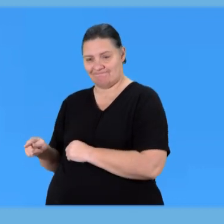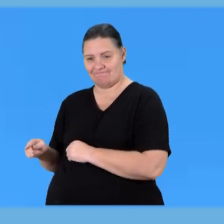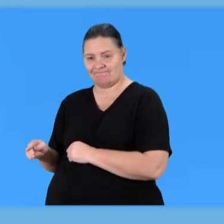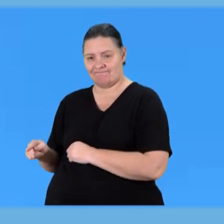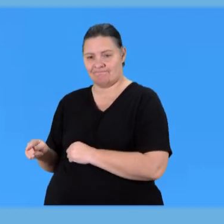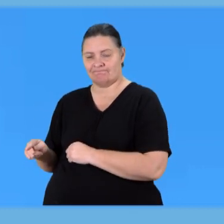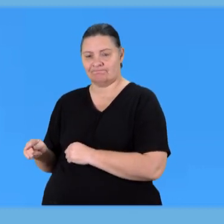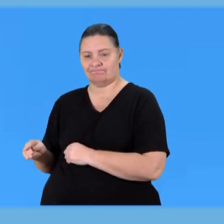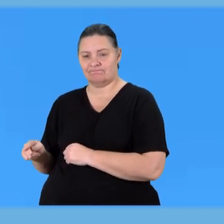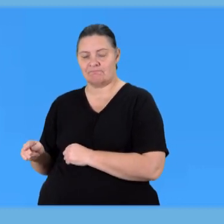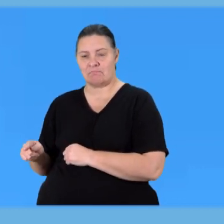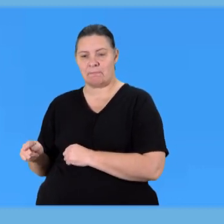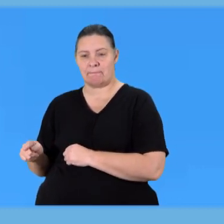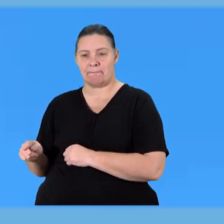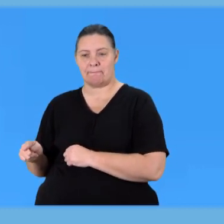to be,